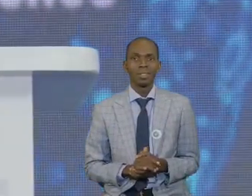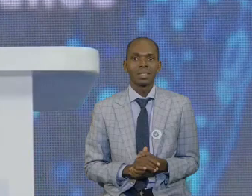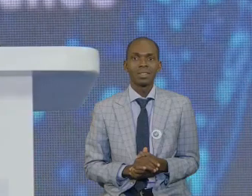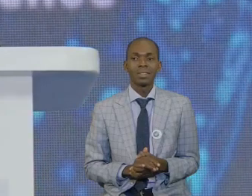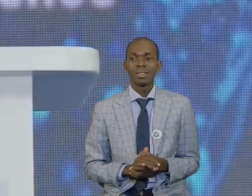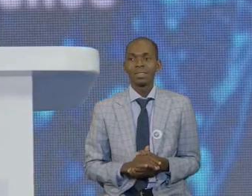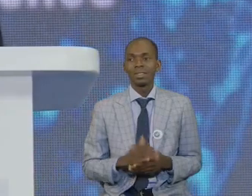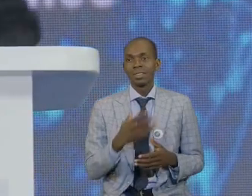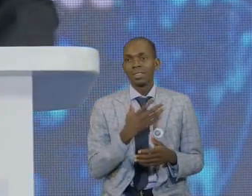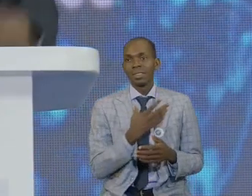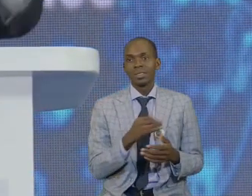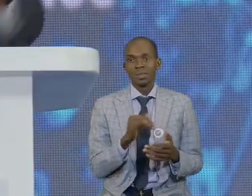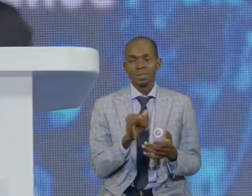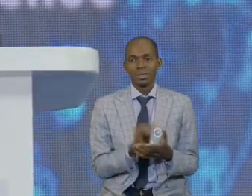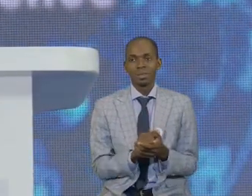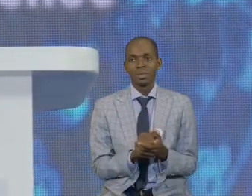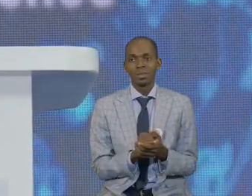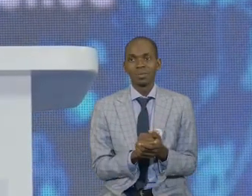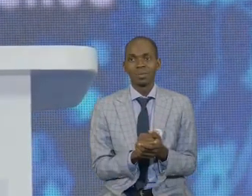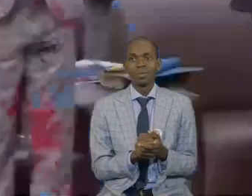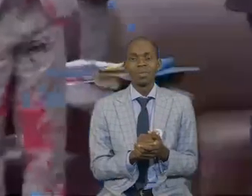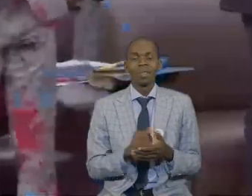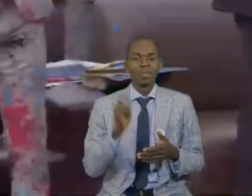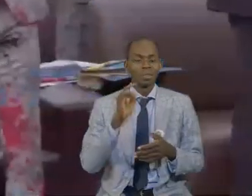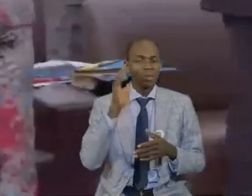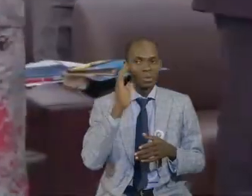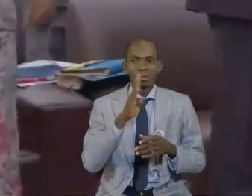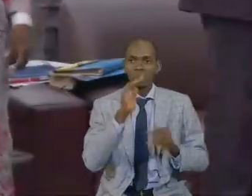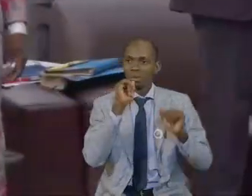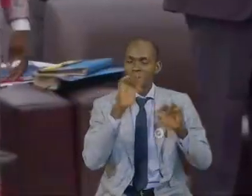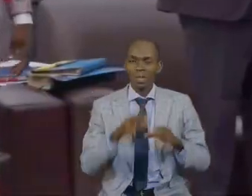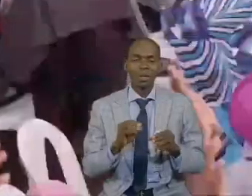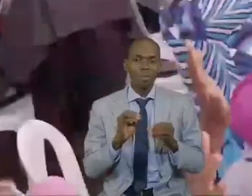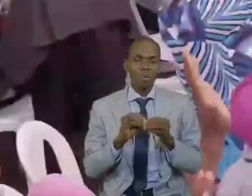blessed before, beyond your expectation.